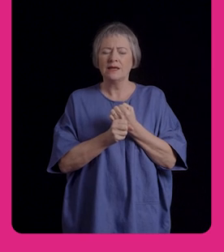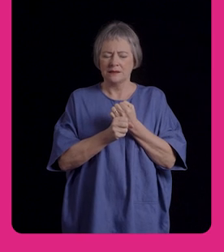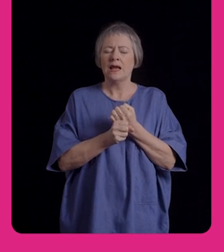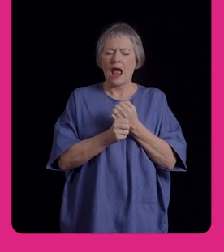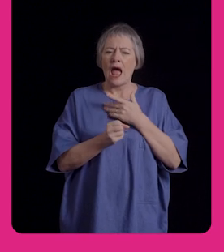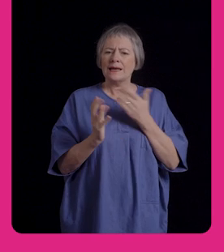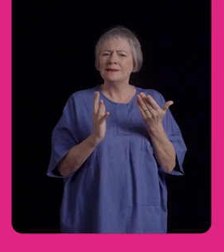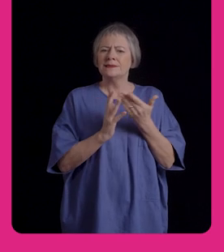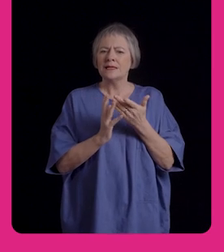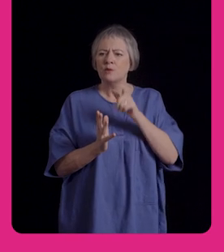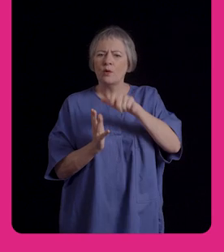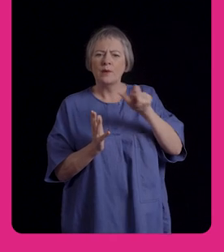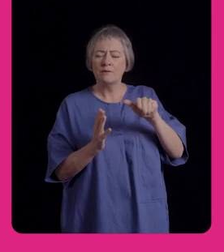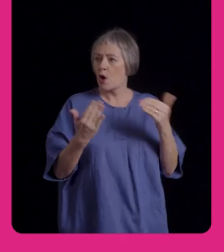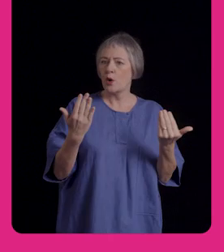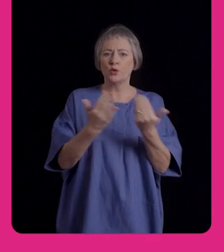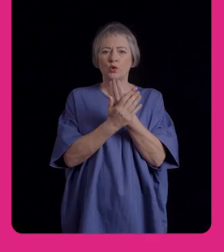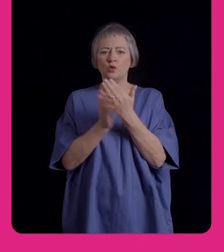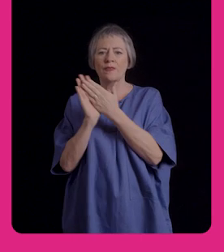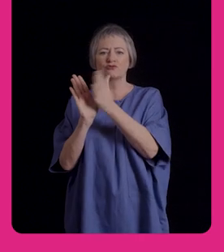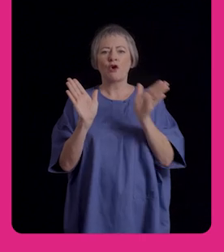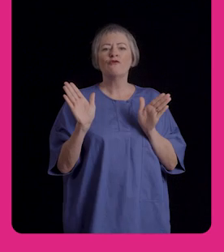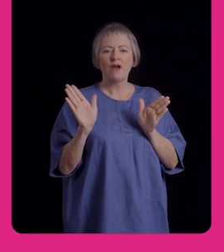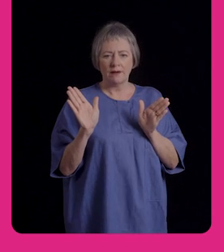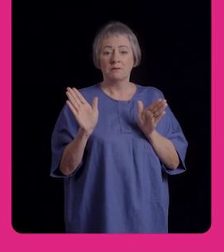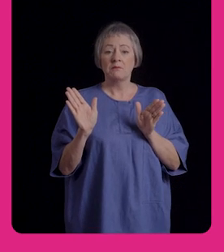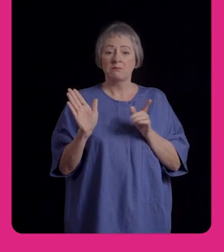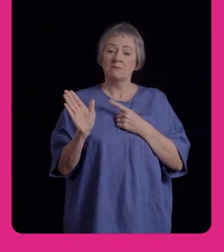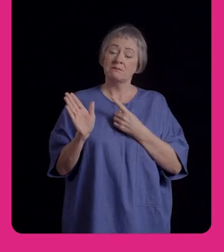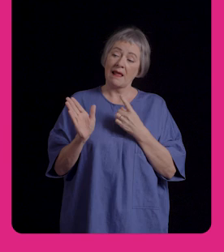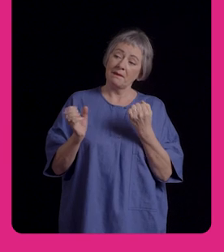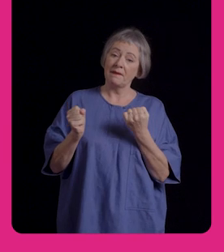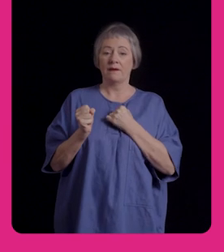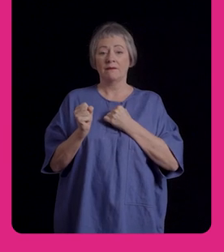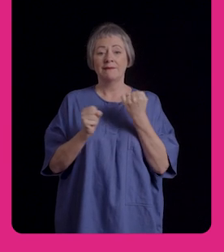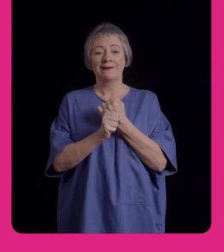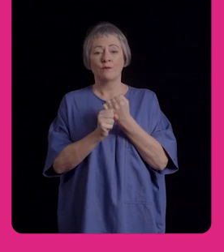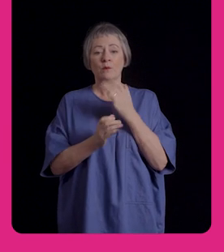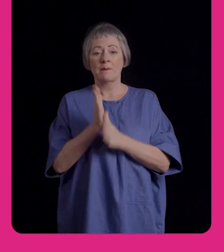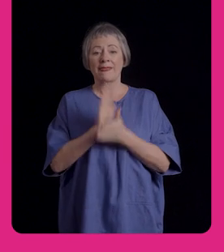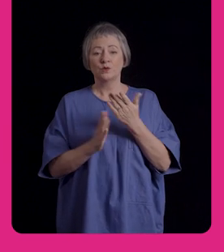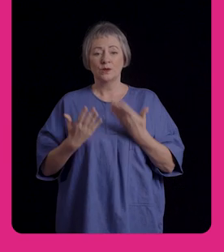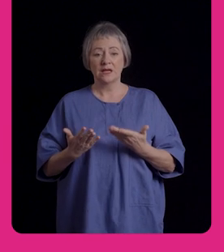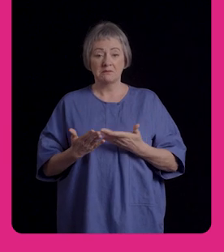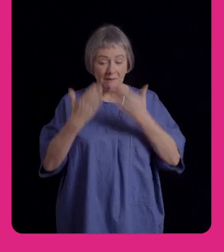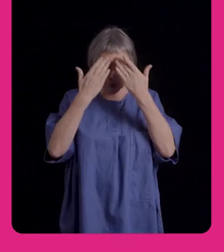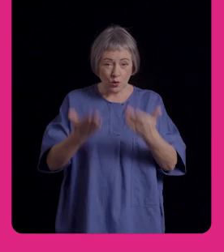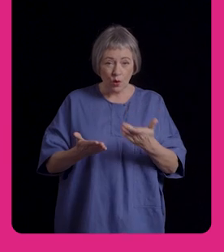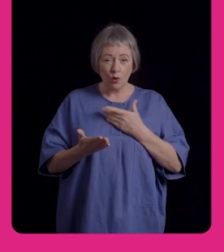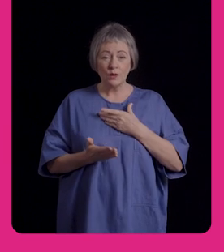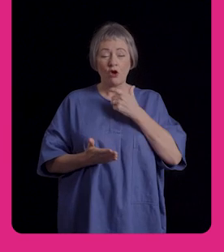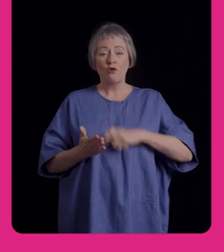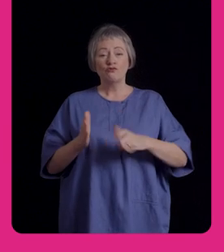really accessible to people who are totally new to the genre, like the one that we'll be playing today. If you don't know,